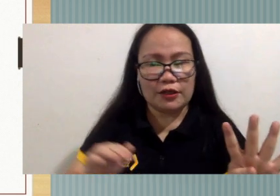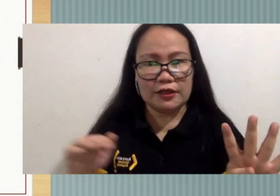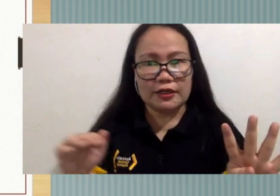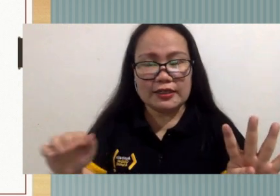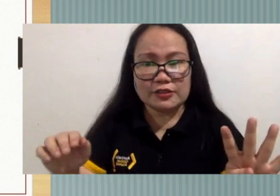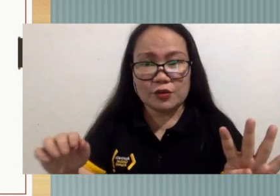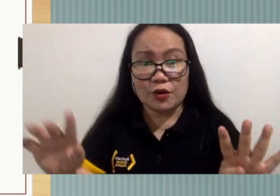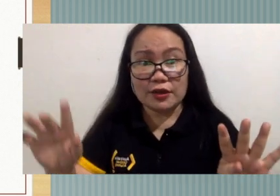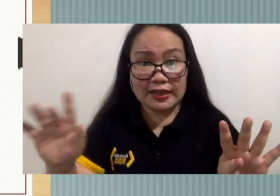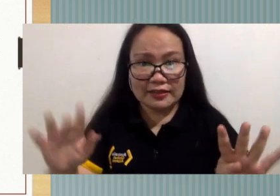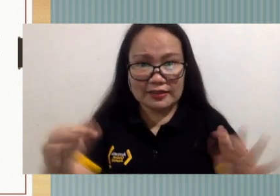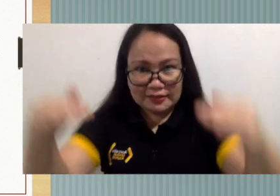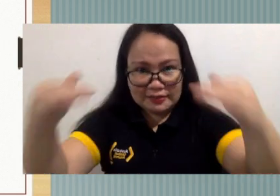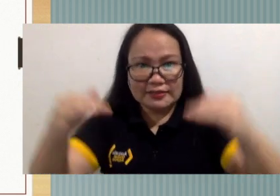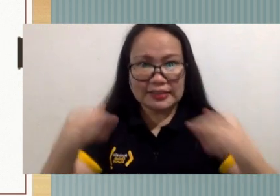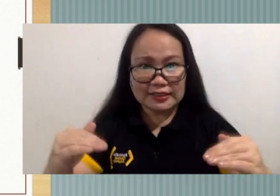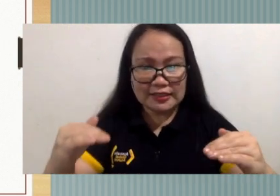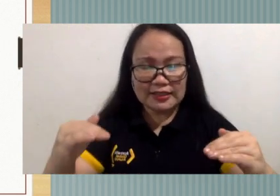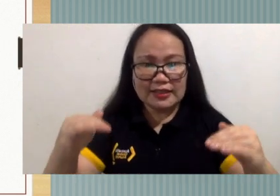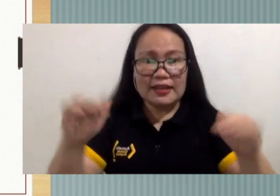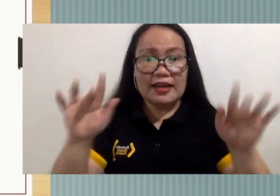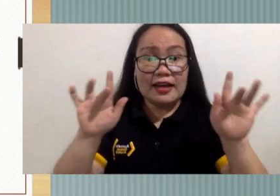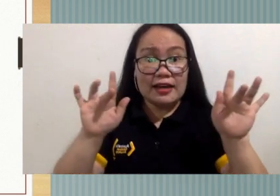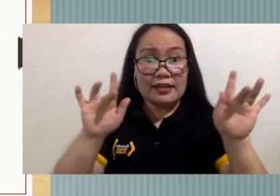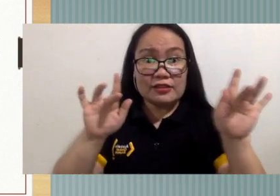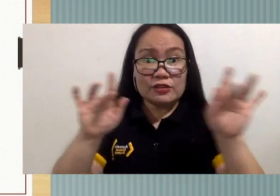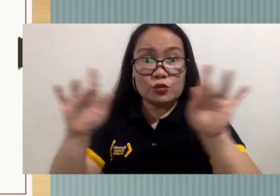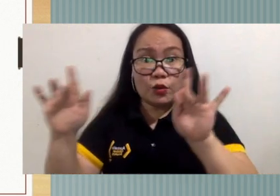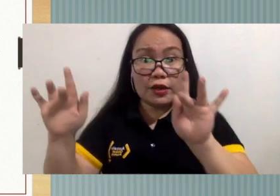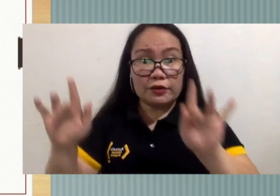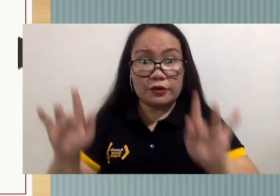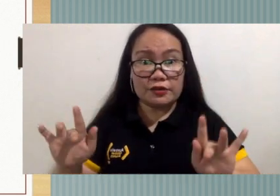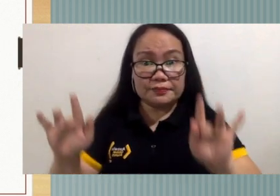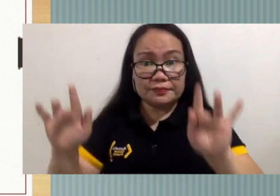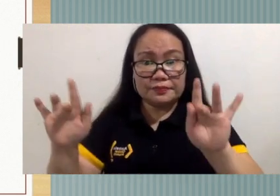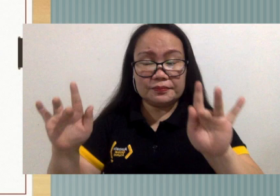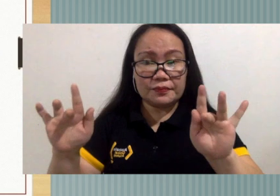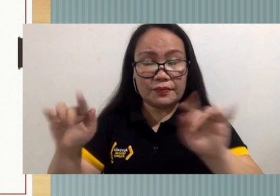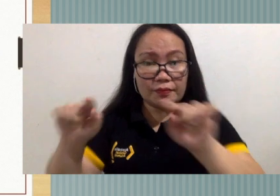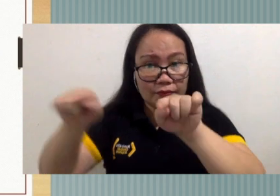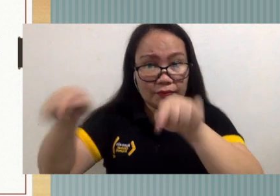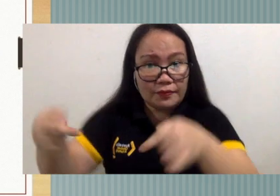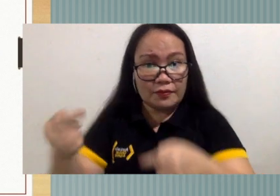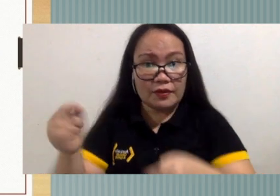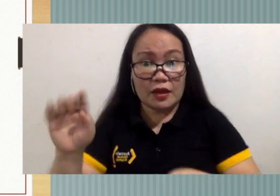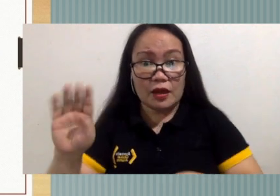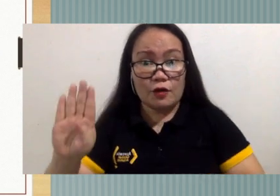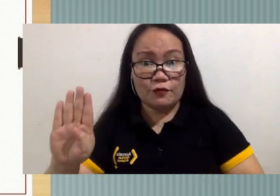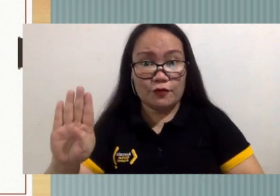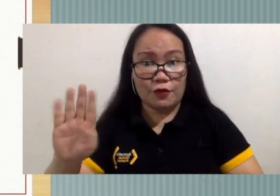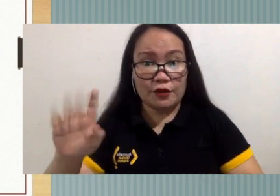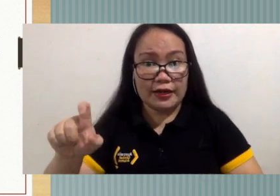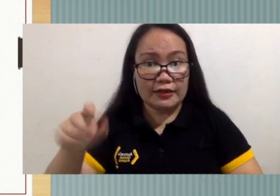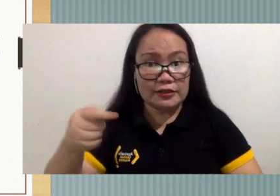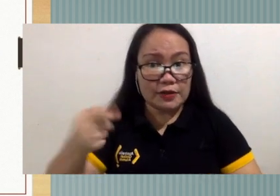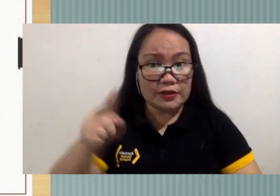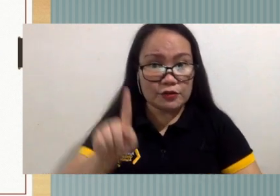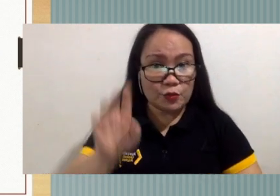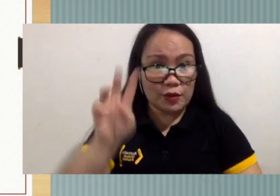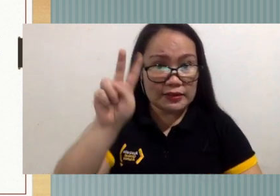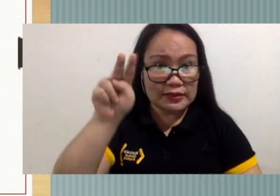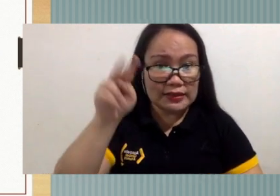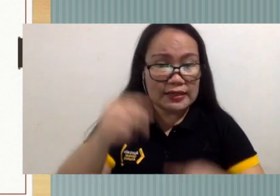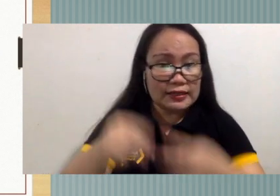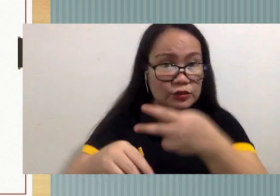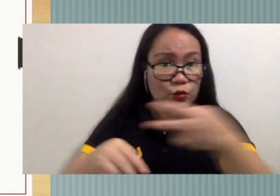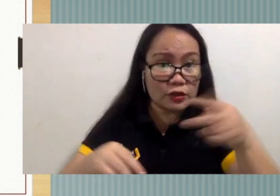the square root of both sides. So, we will now have the square root of the square of quantity 4x minus 1